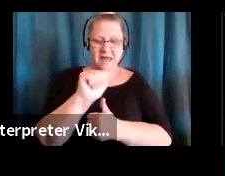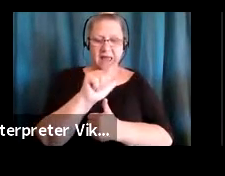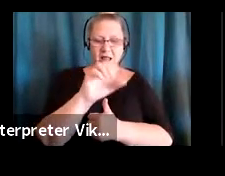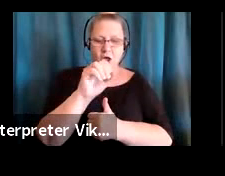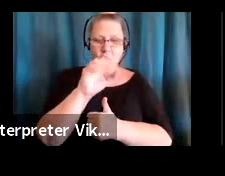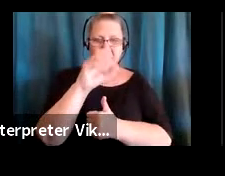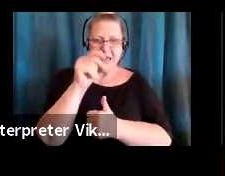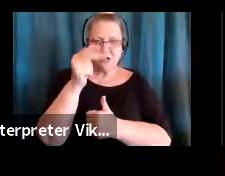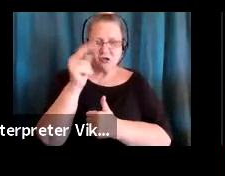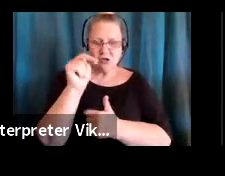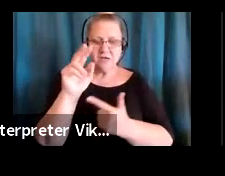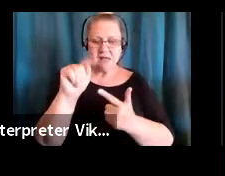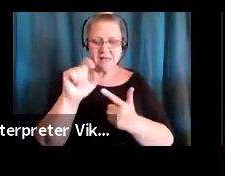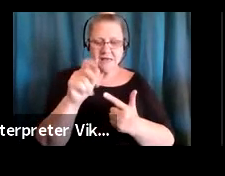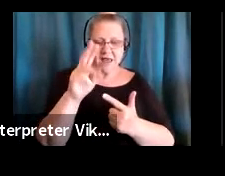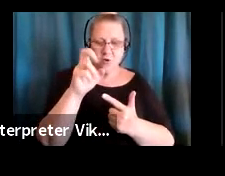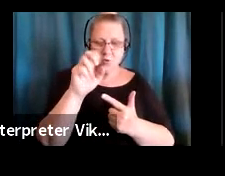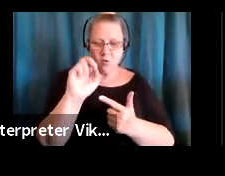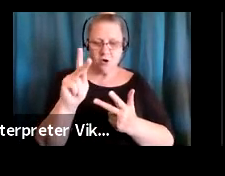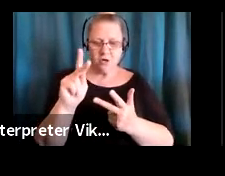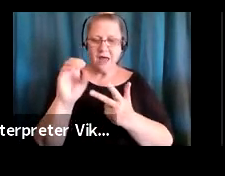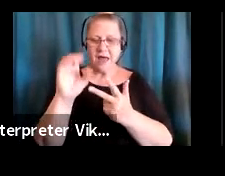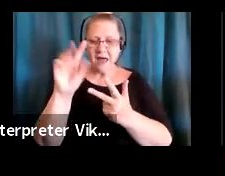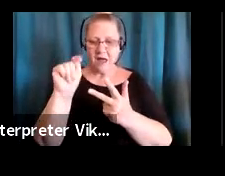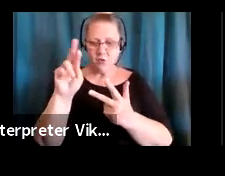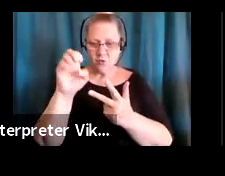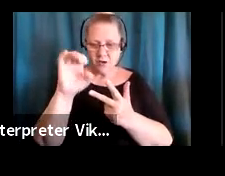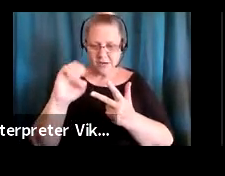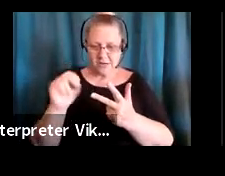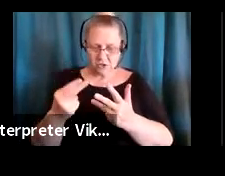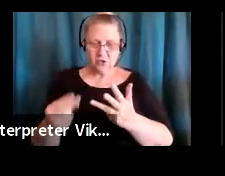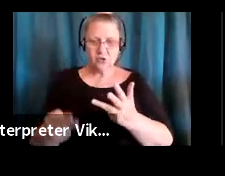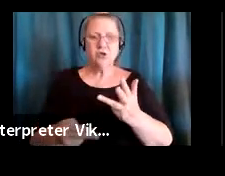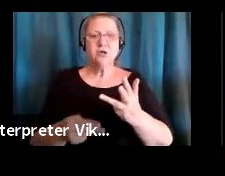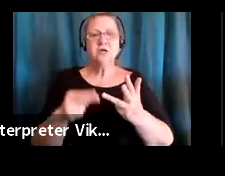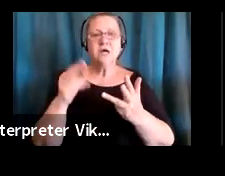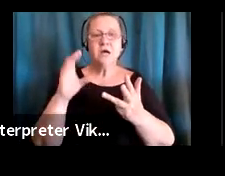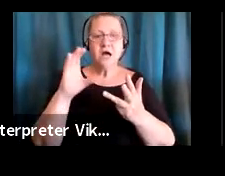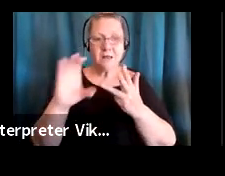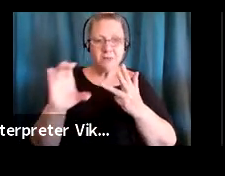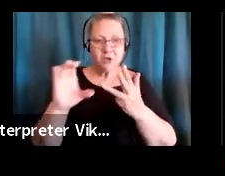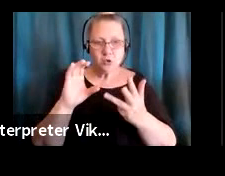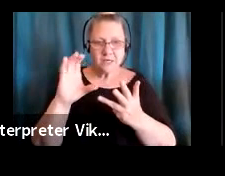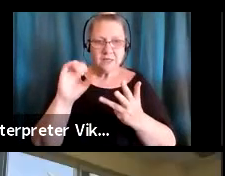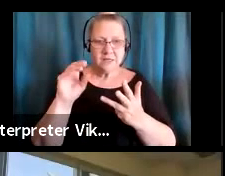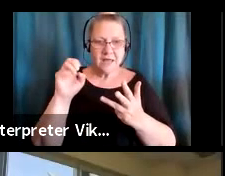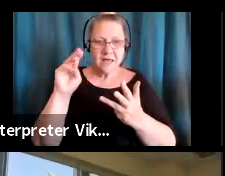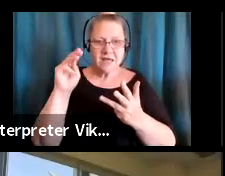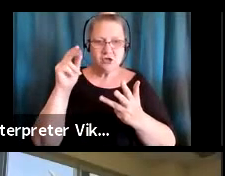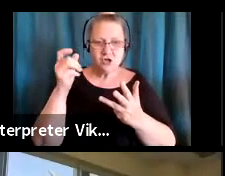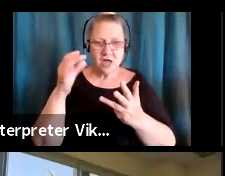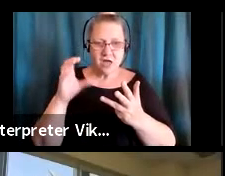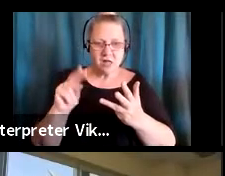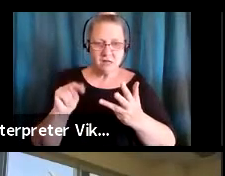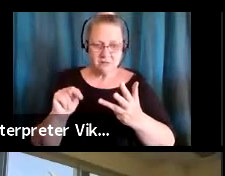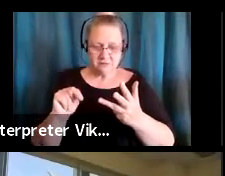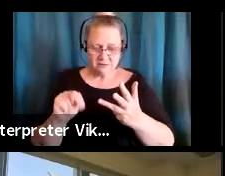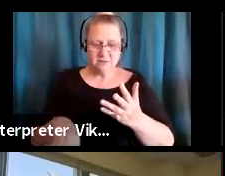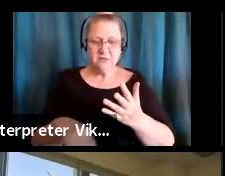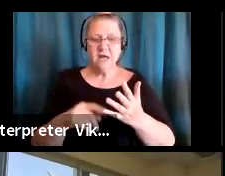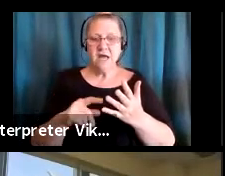network, outreach, communications, using trusted messengers, and then using that data